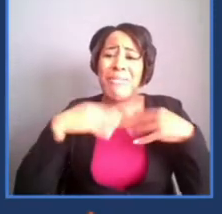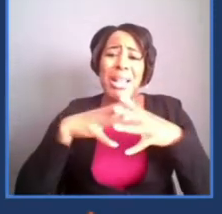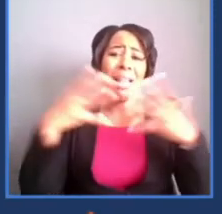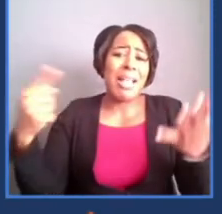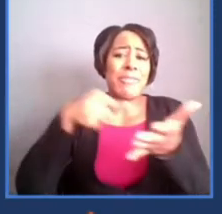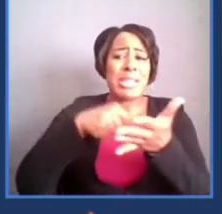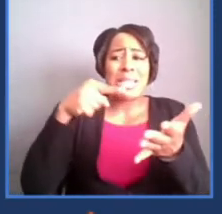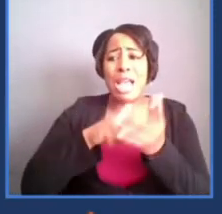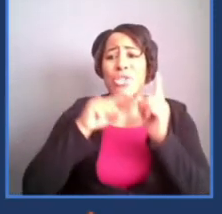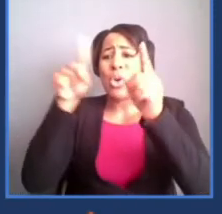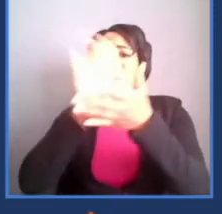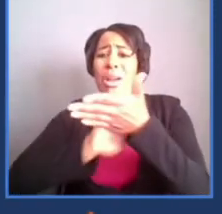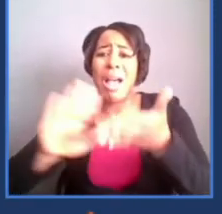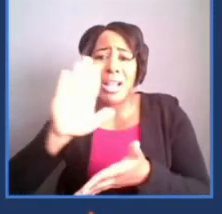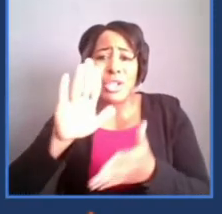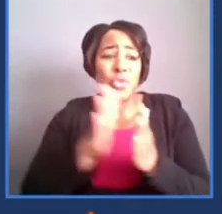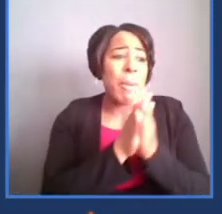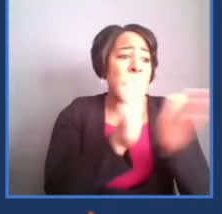an HBCU.